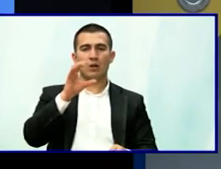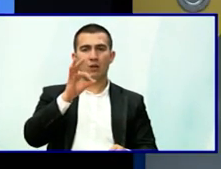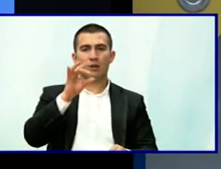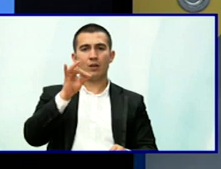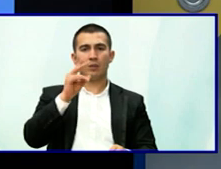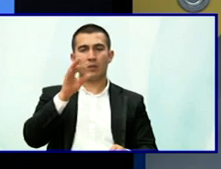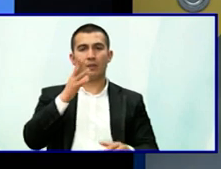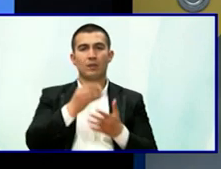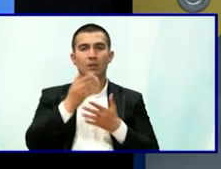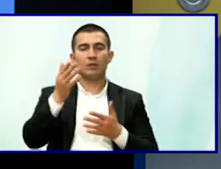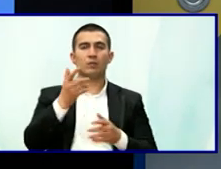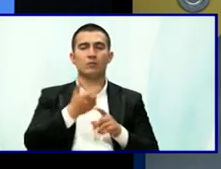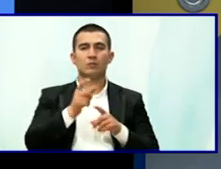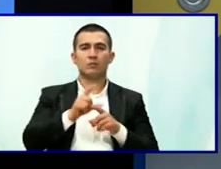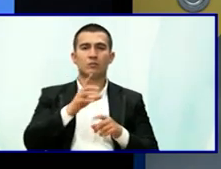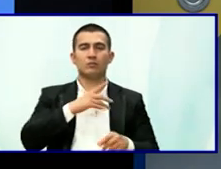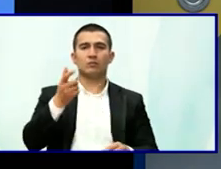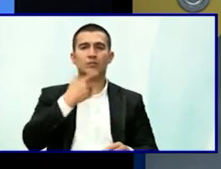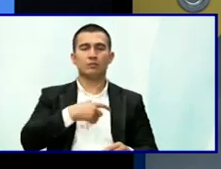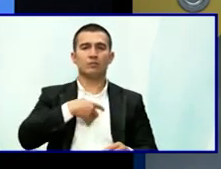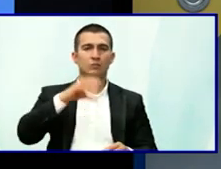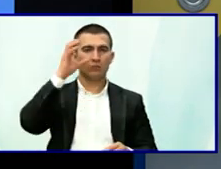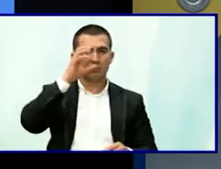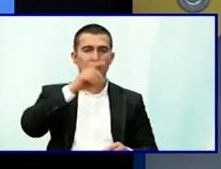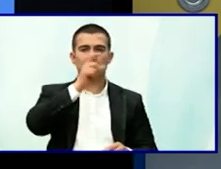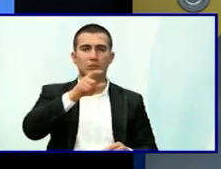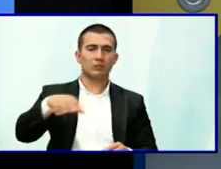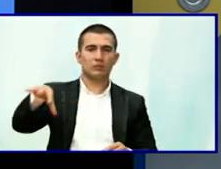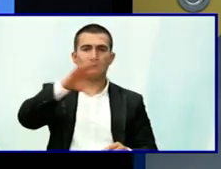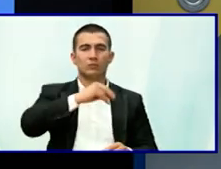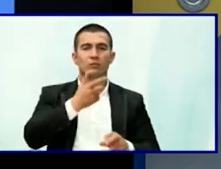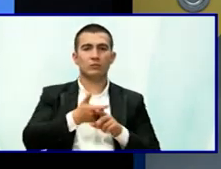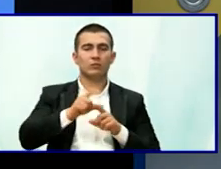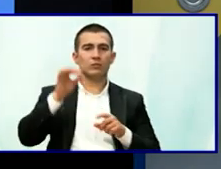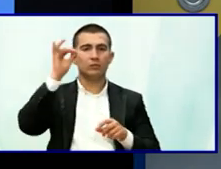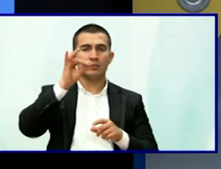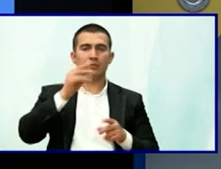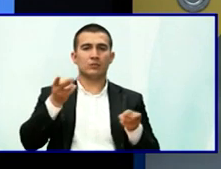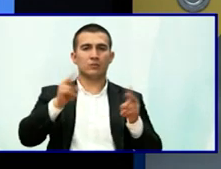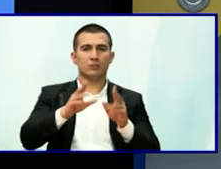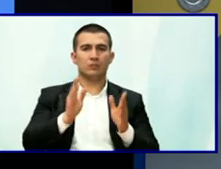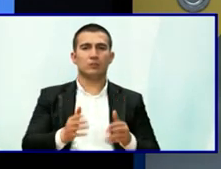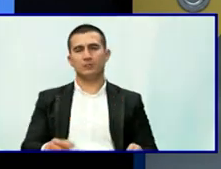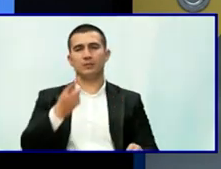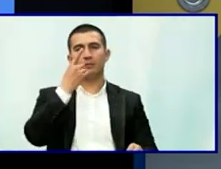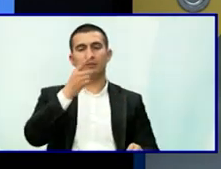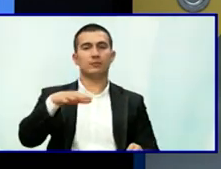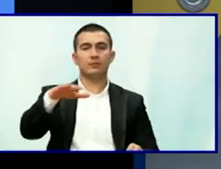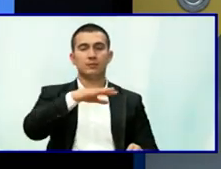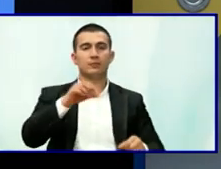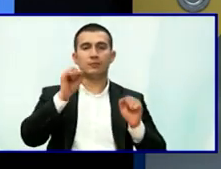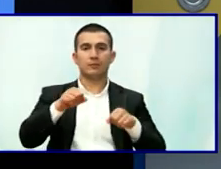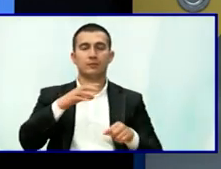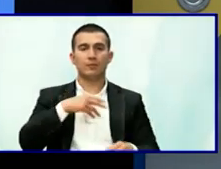ekan bir o'zbek xalqining tarixiga bir nazar tashlaydi. Bir tomonda